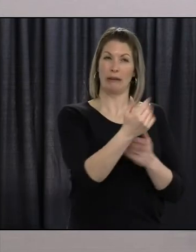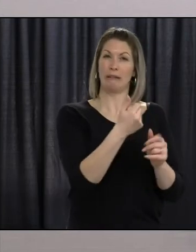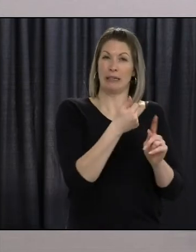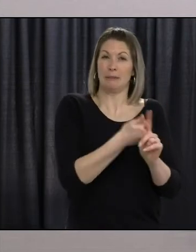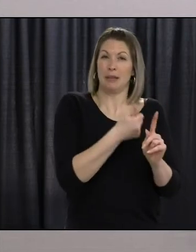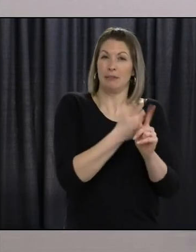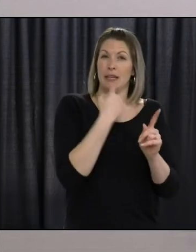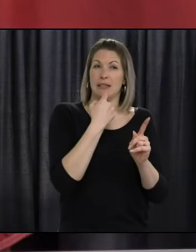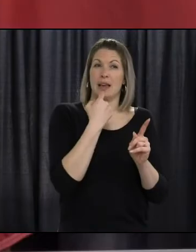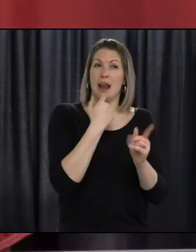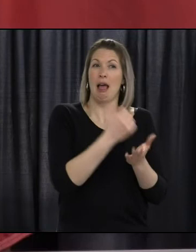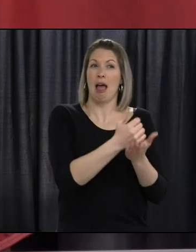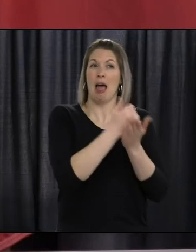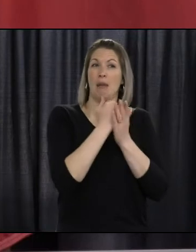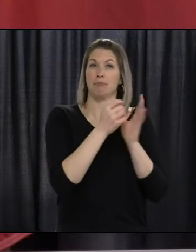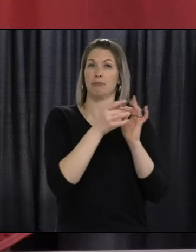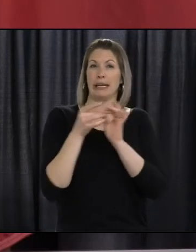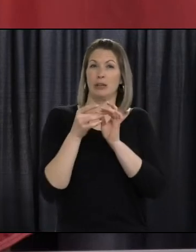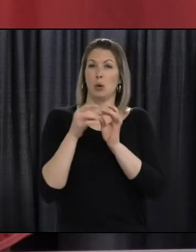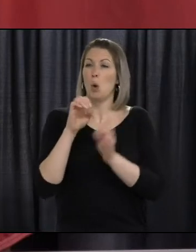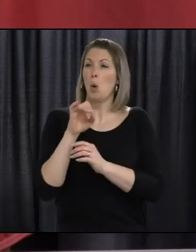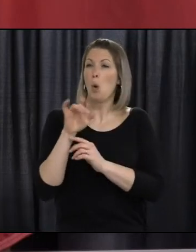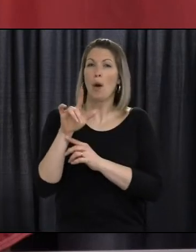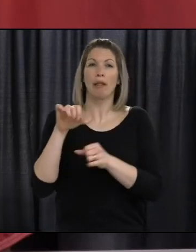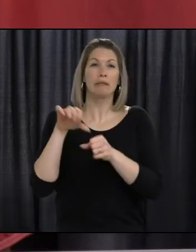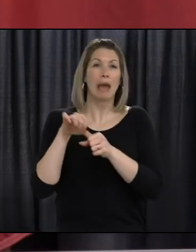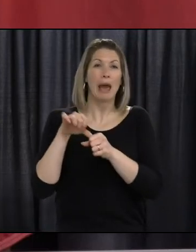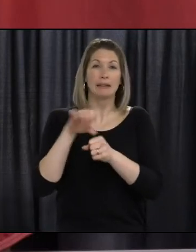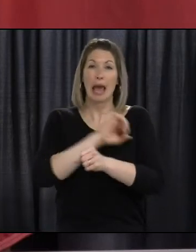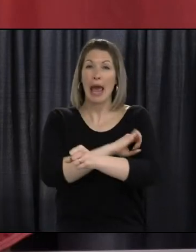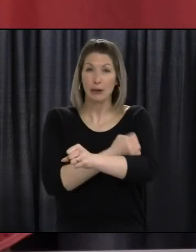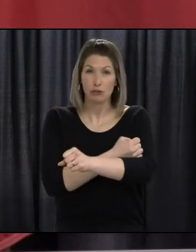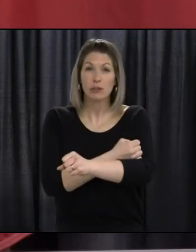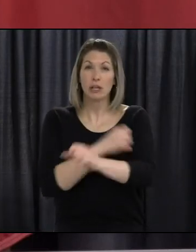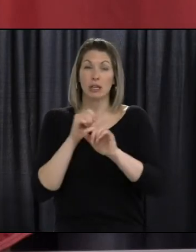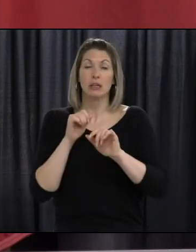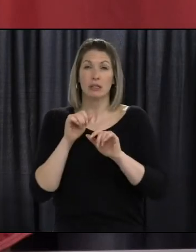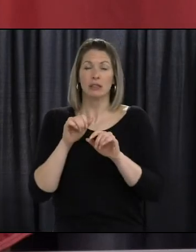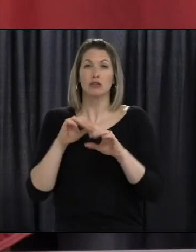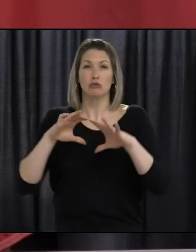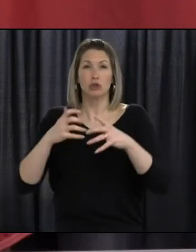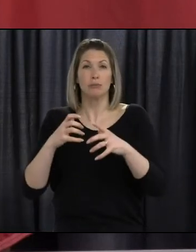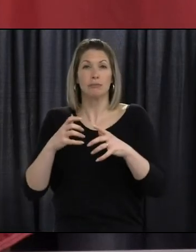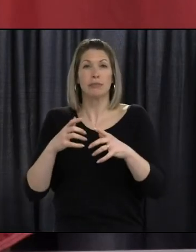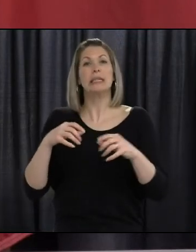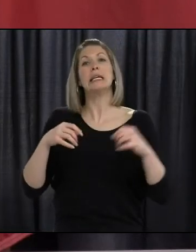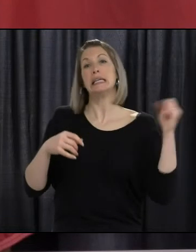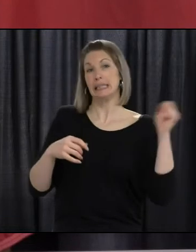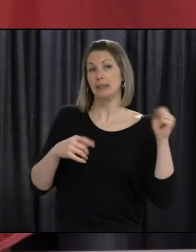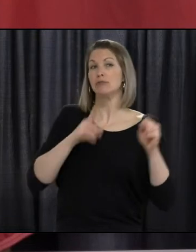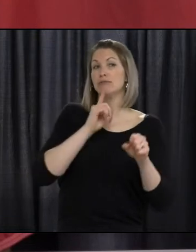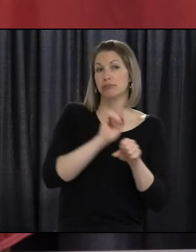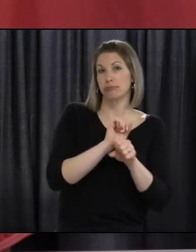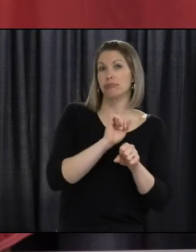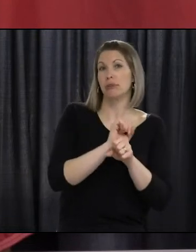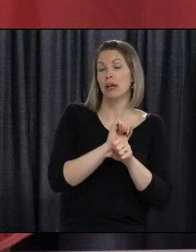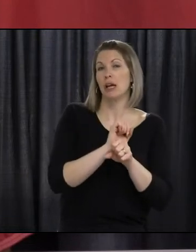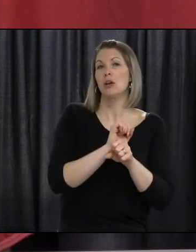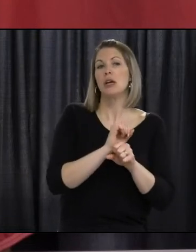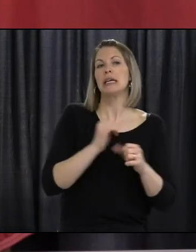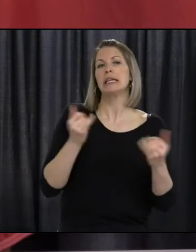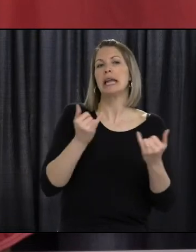this? Well, what I saw this morning, I did have a call with Minister O'Regan this morning. This is really about a release today of